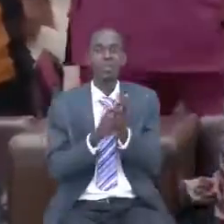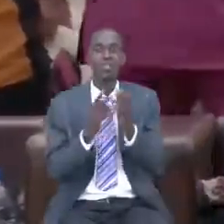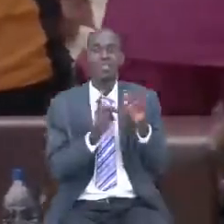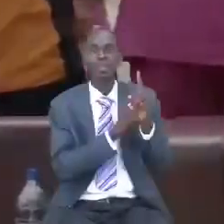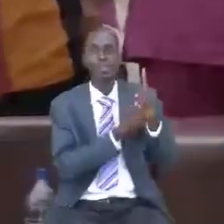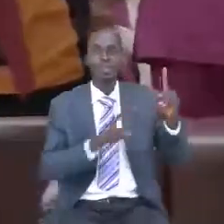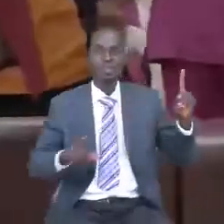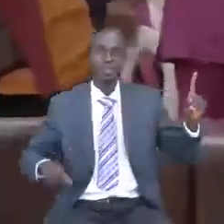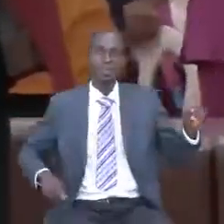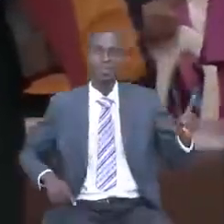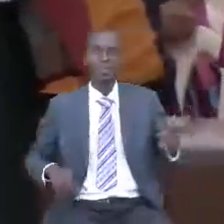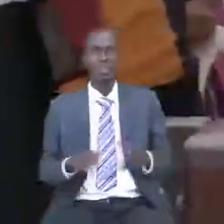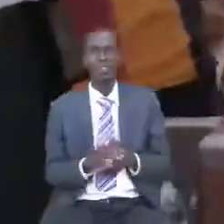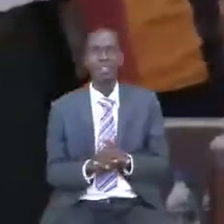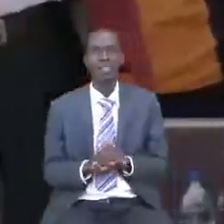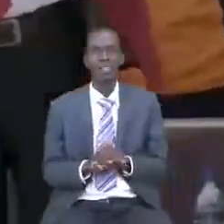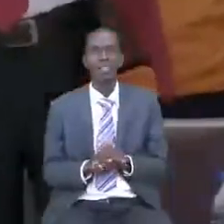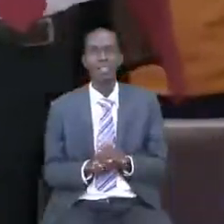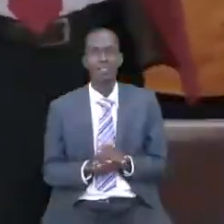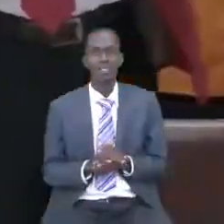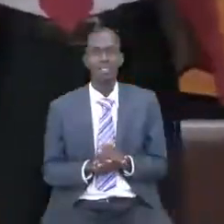Lord.